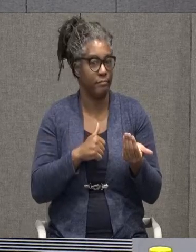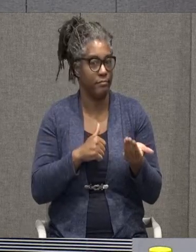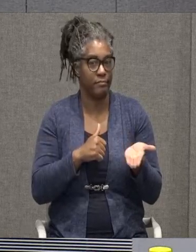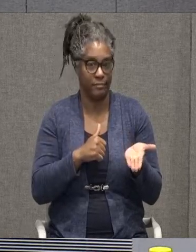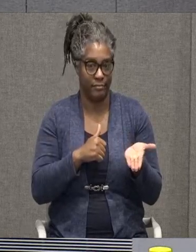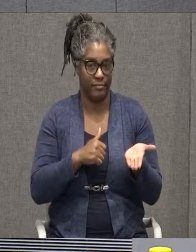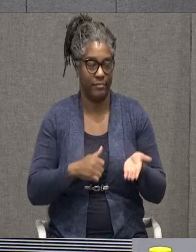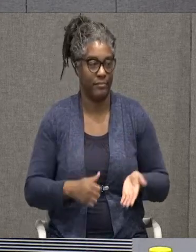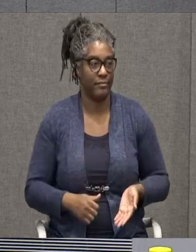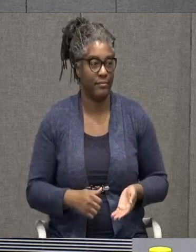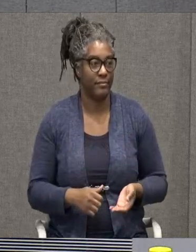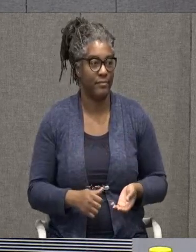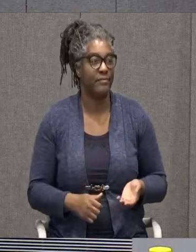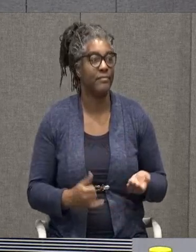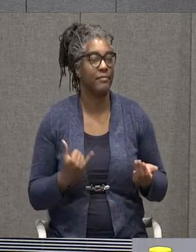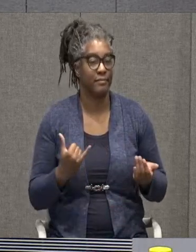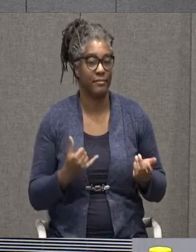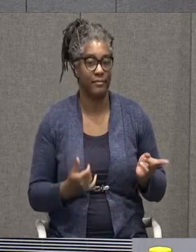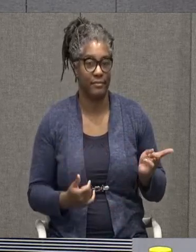All right.